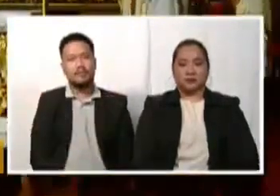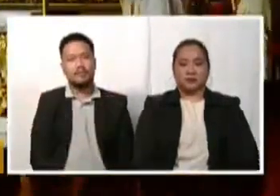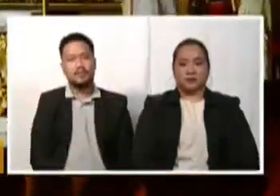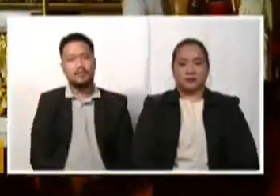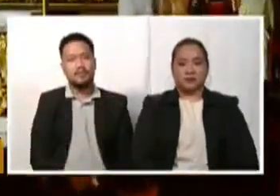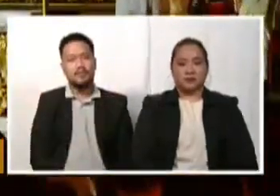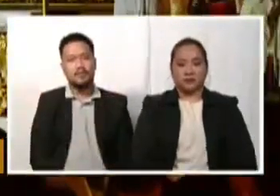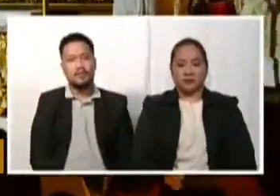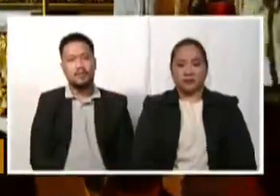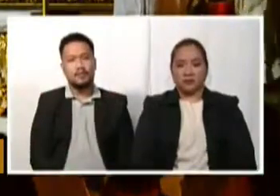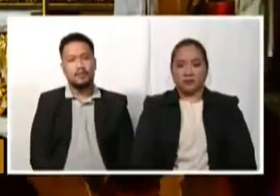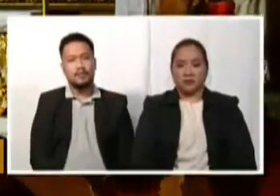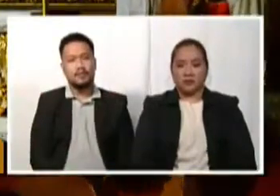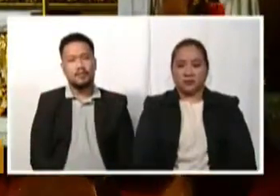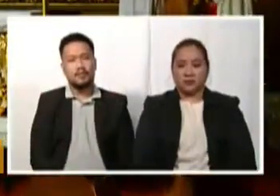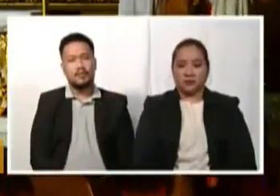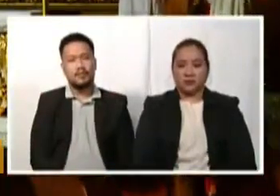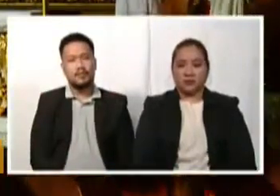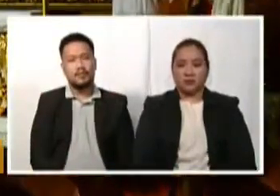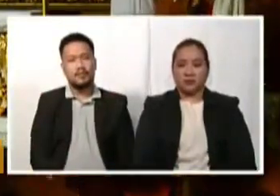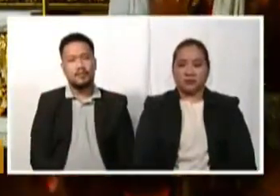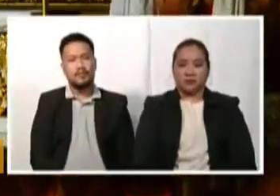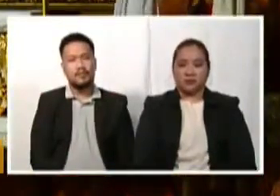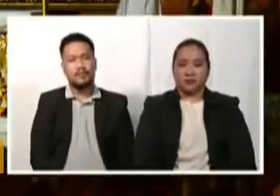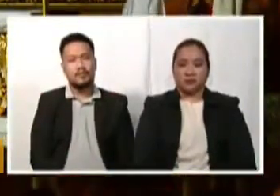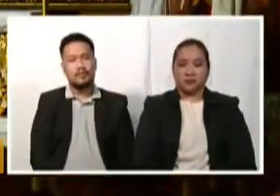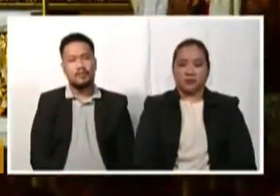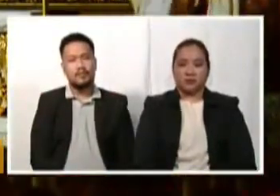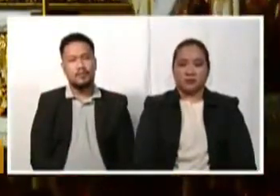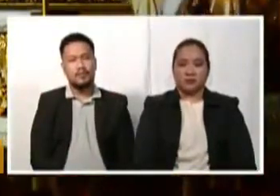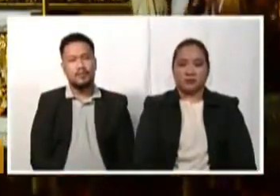may now put off the lights of your candles.